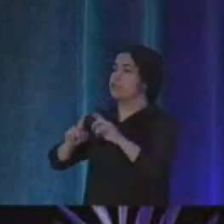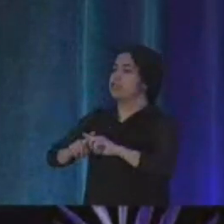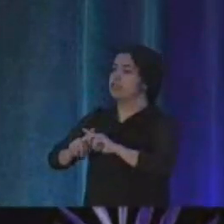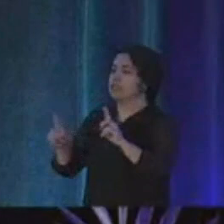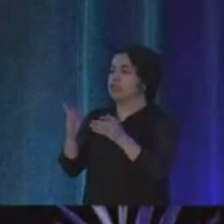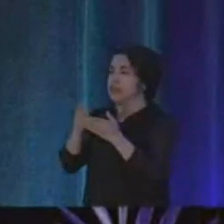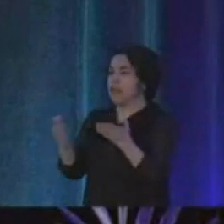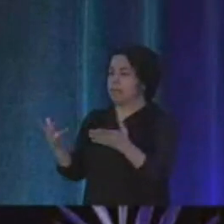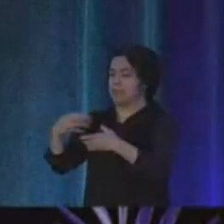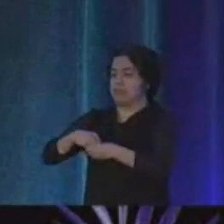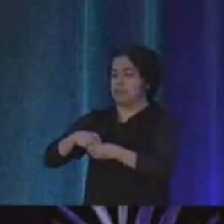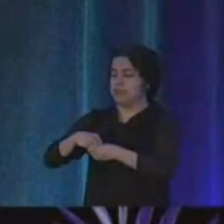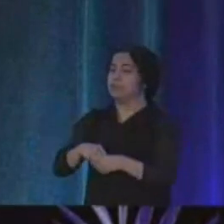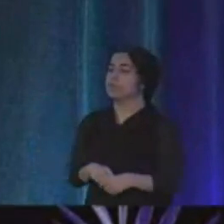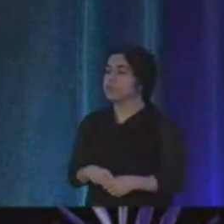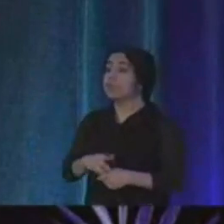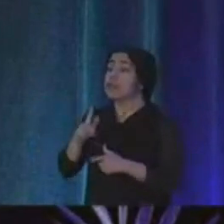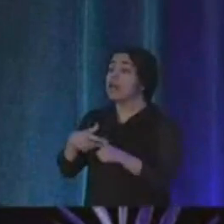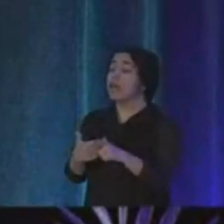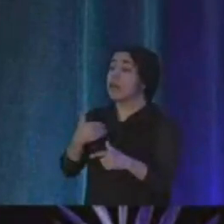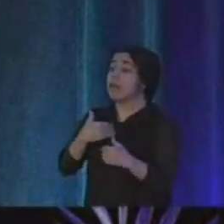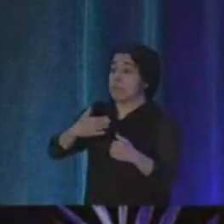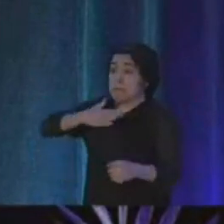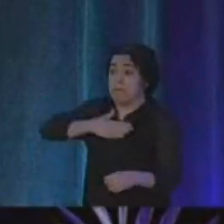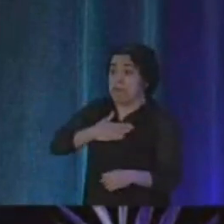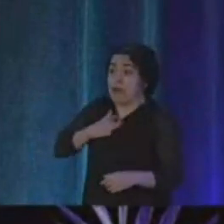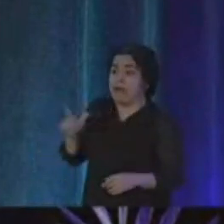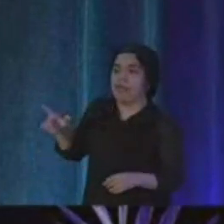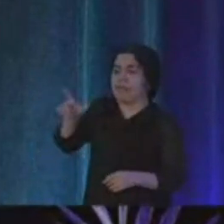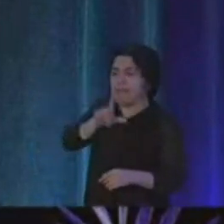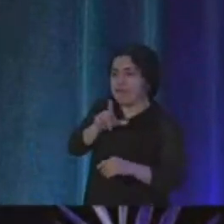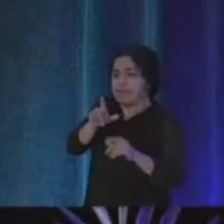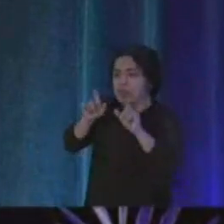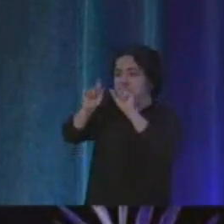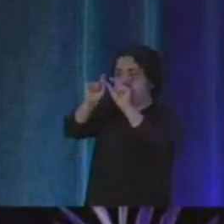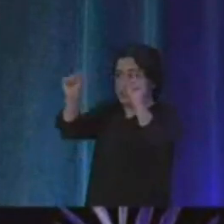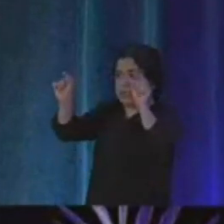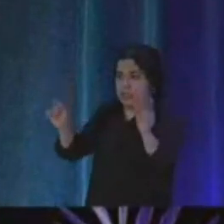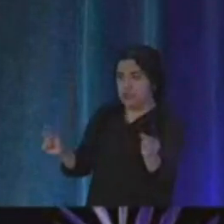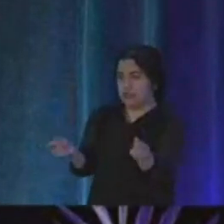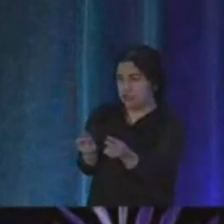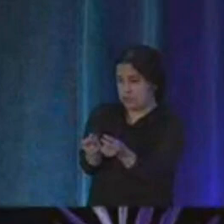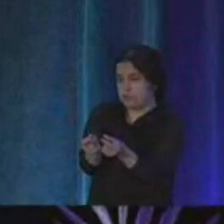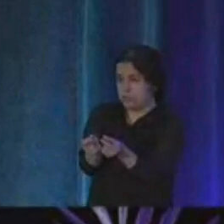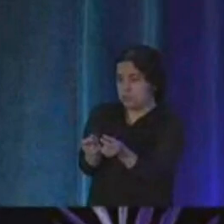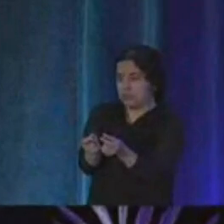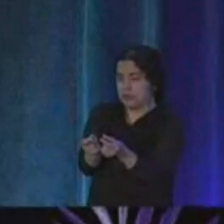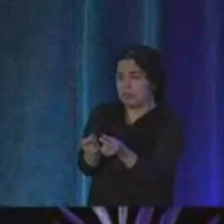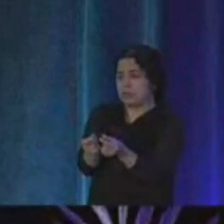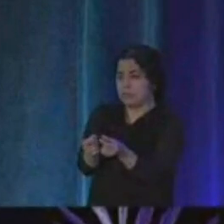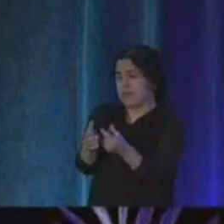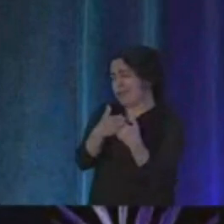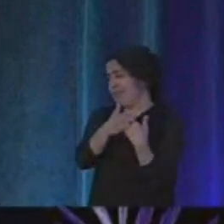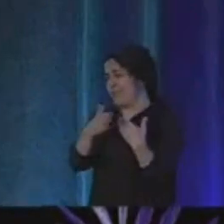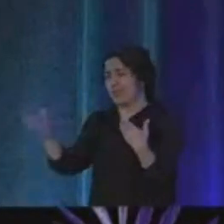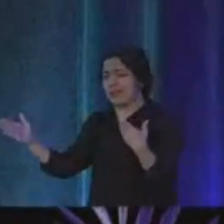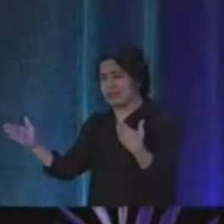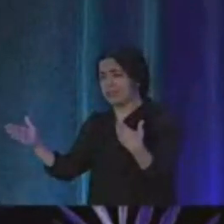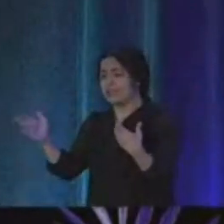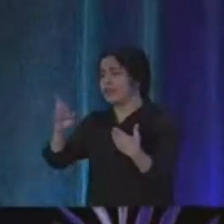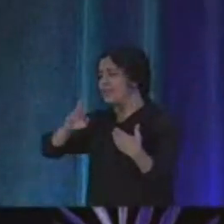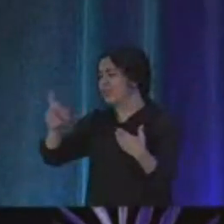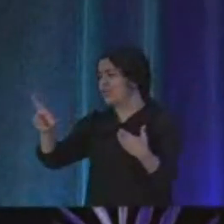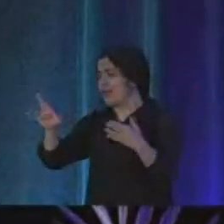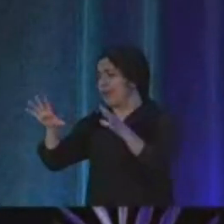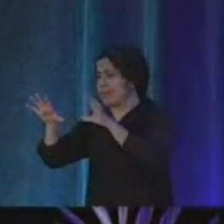that. And then I've got my left container, and then the rest of it, right? I've got the right